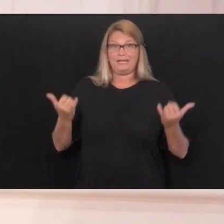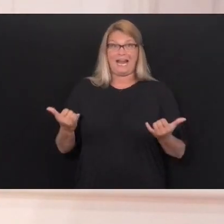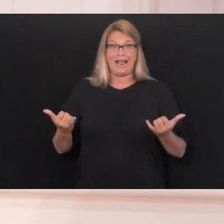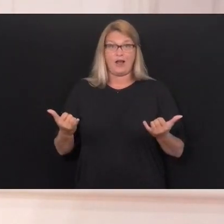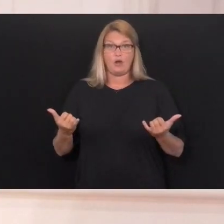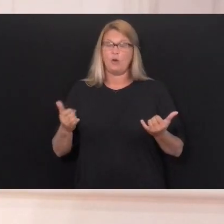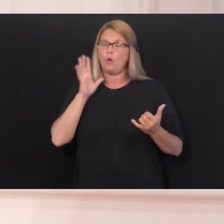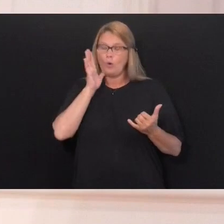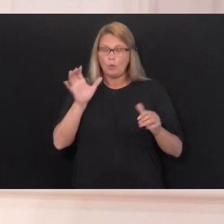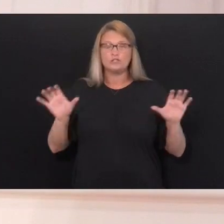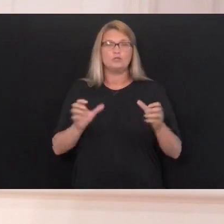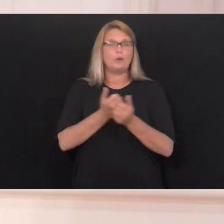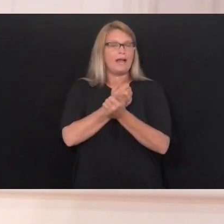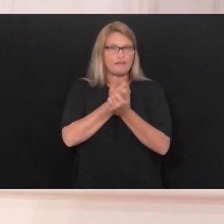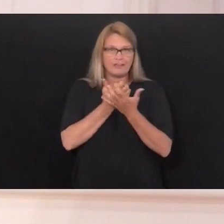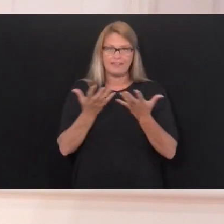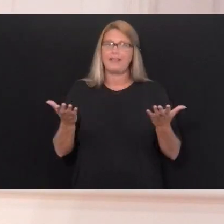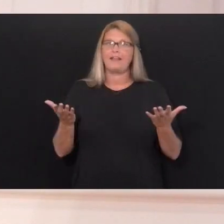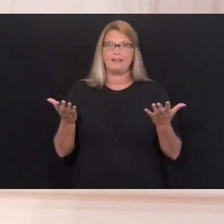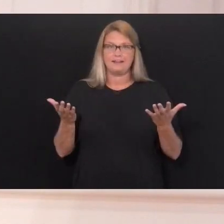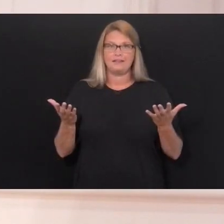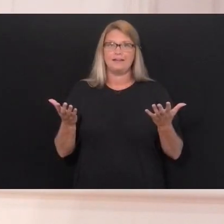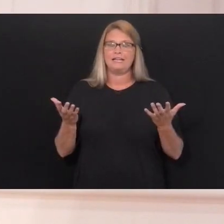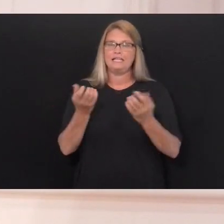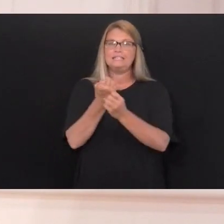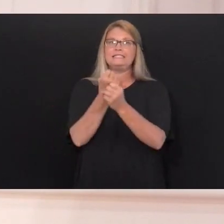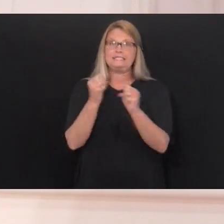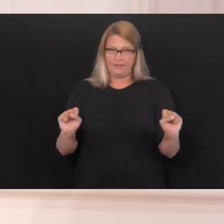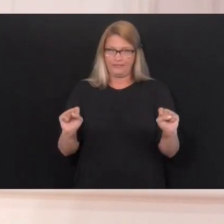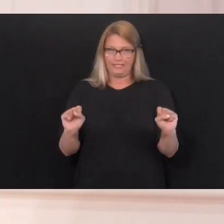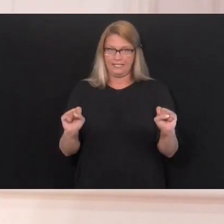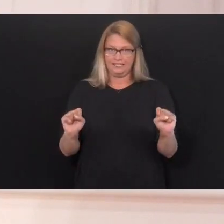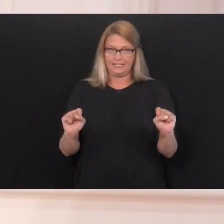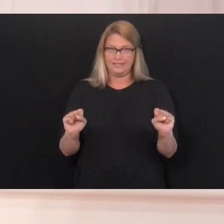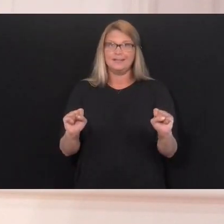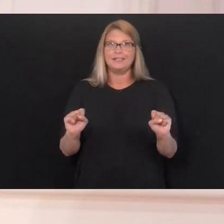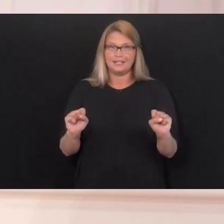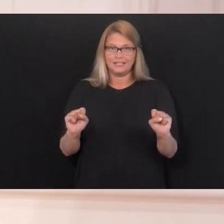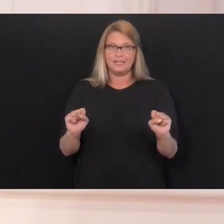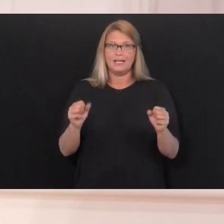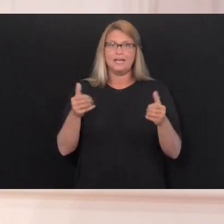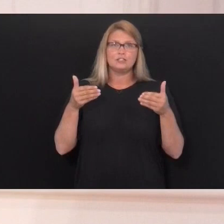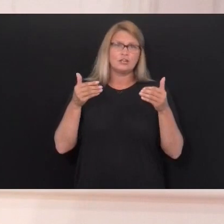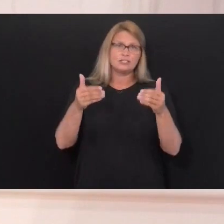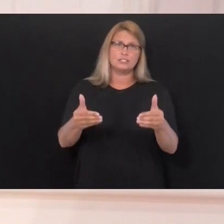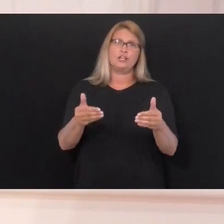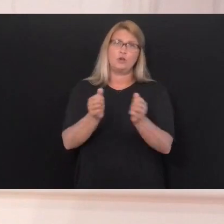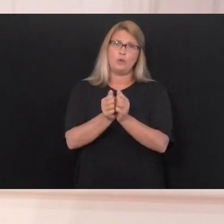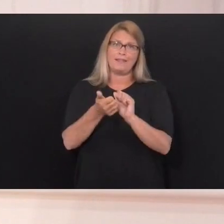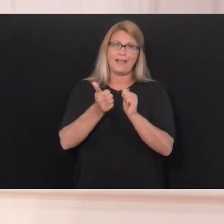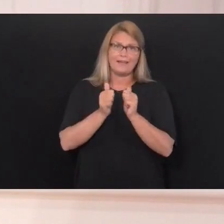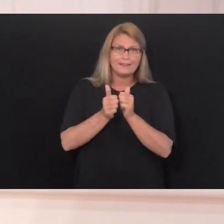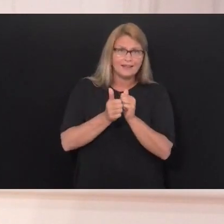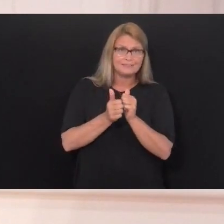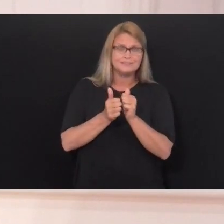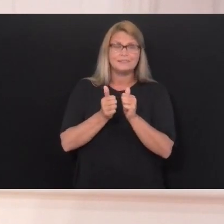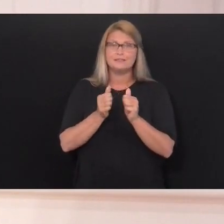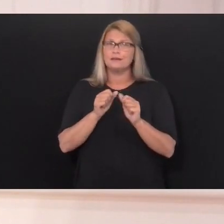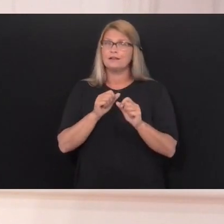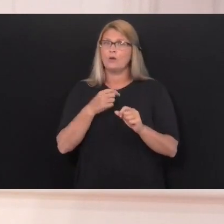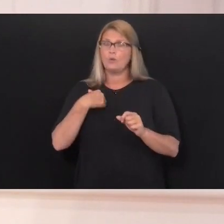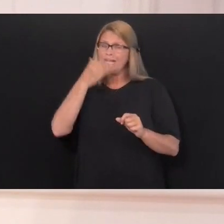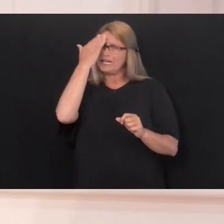service personnel right on down. Now, in doing so, Bernie and I surely